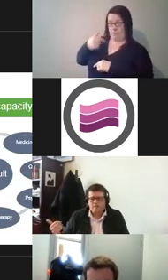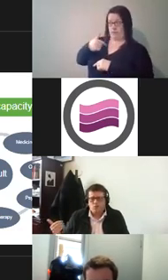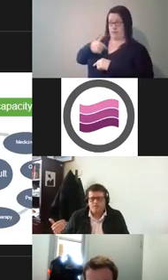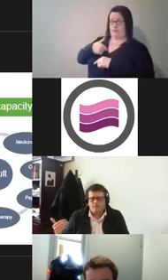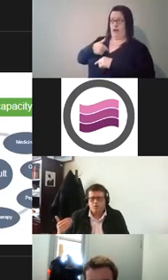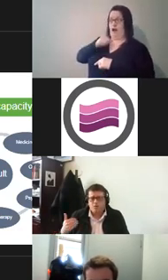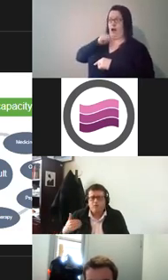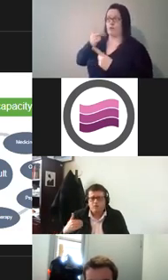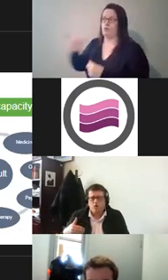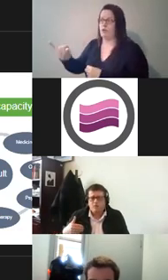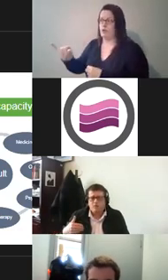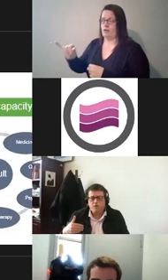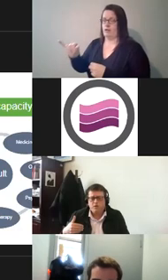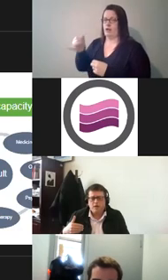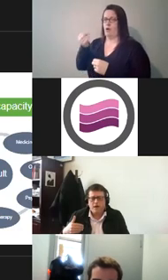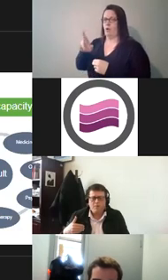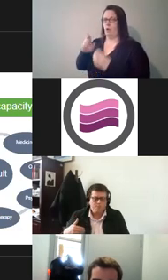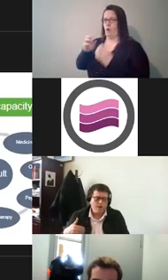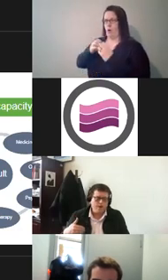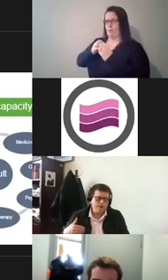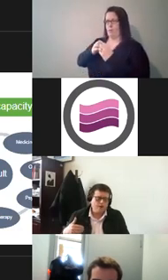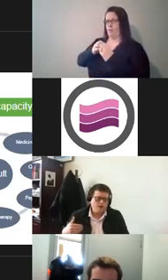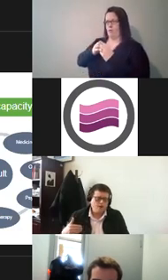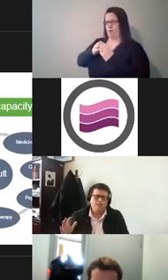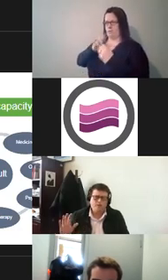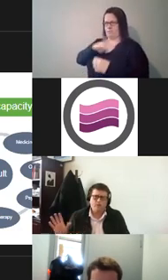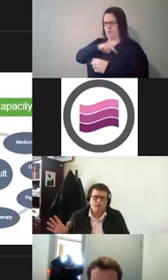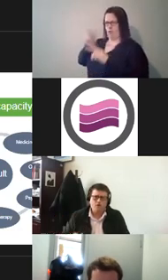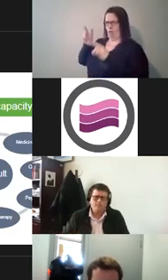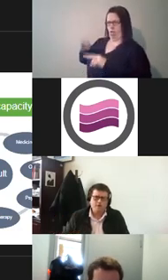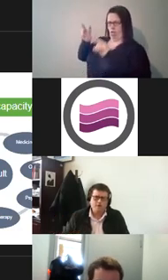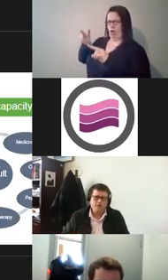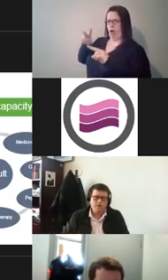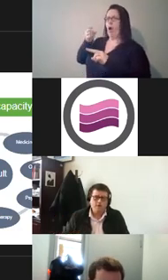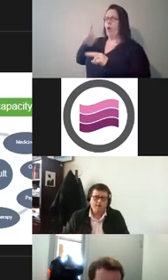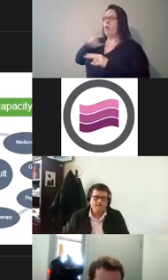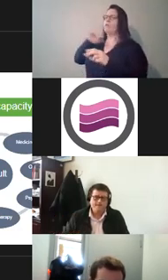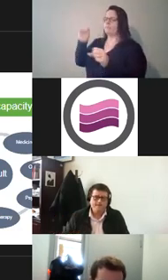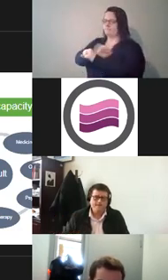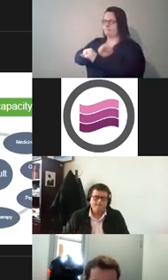Is it more of a personal judgment on my part, or is there a legitimate concern here?